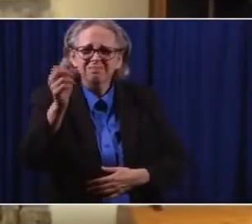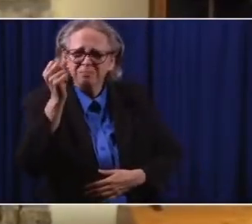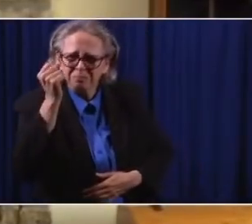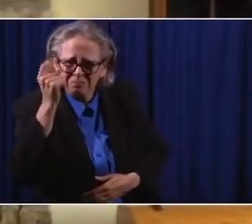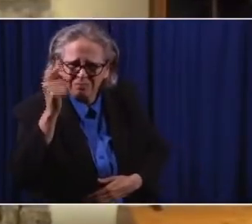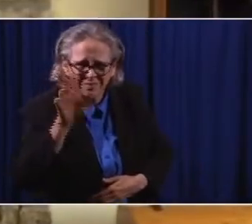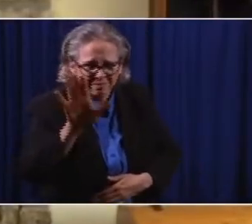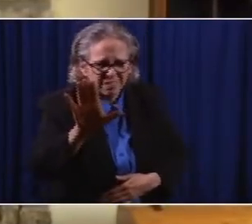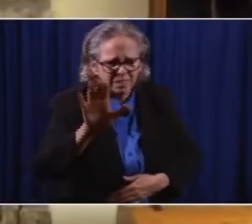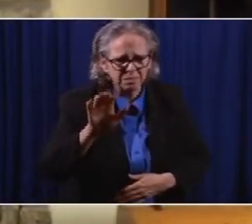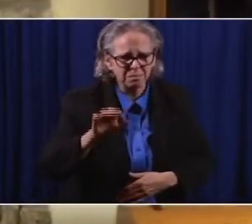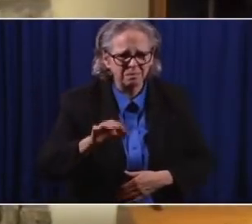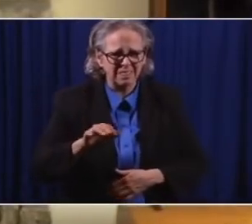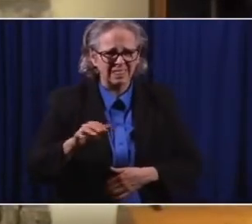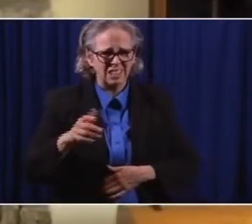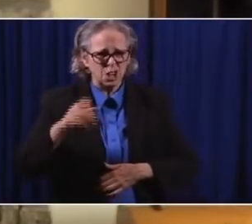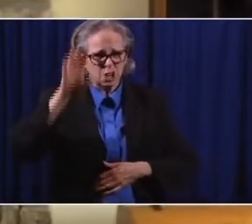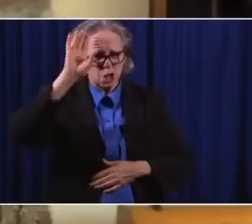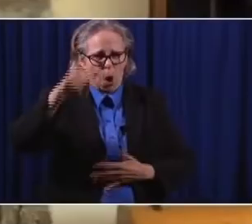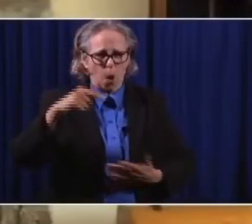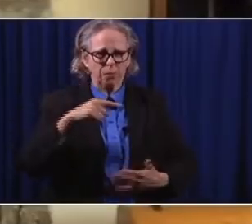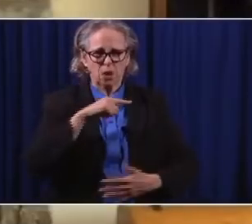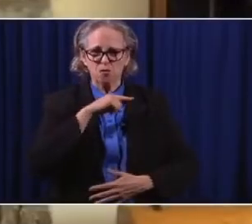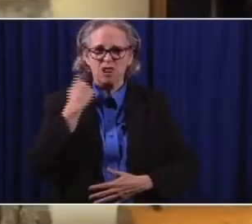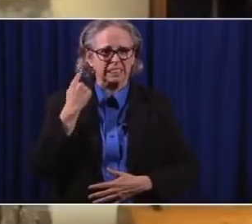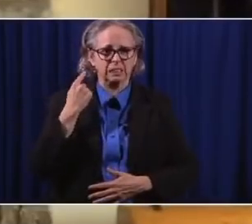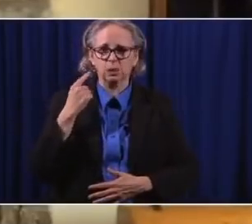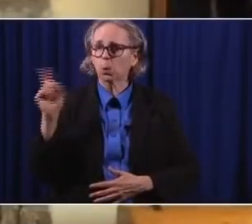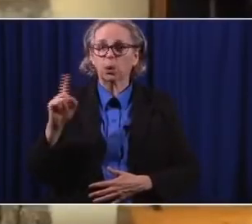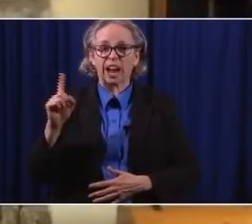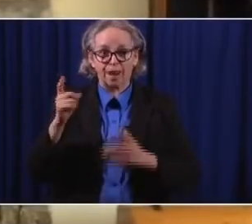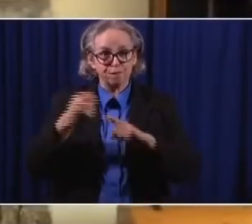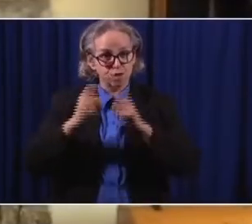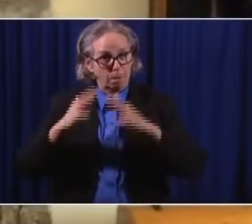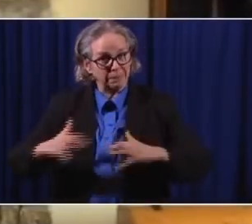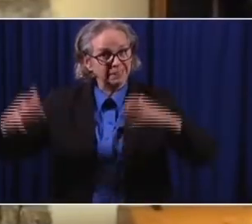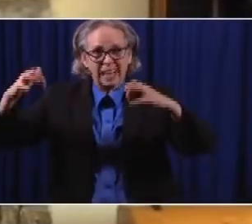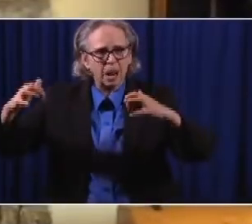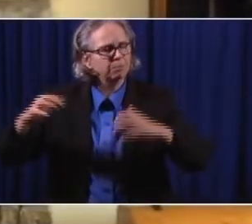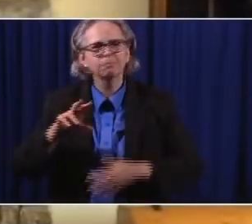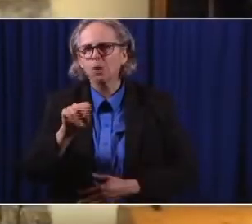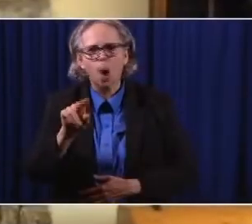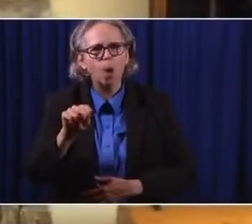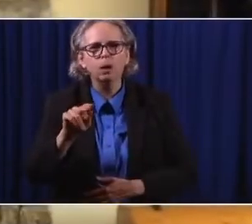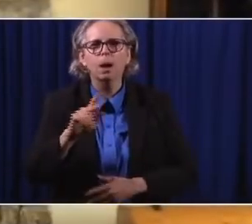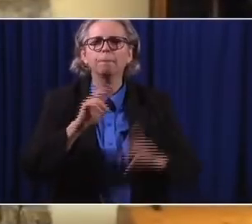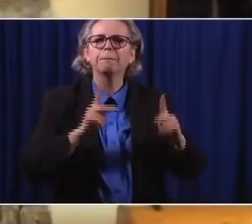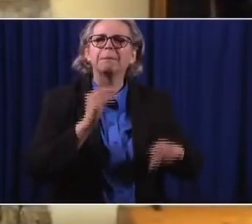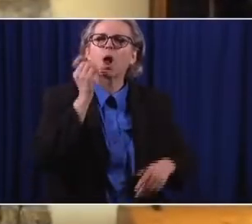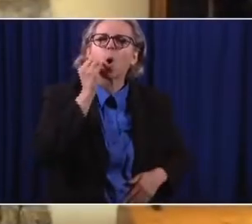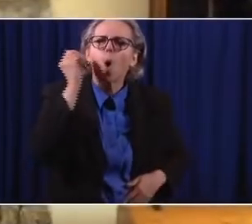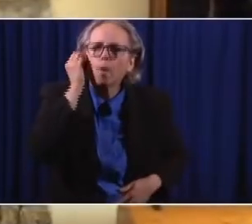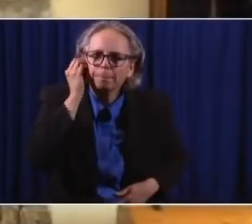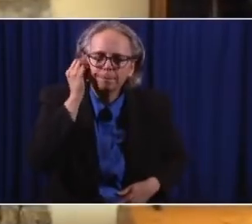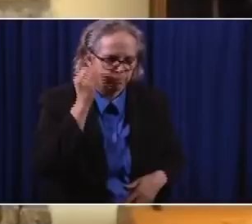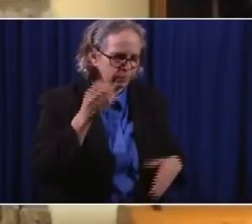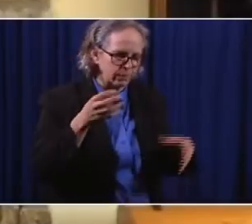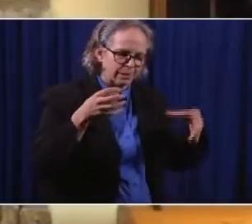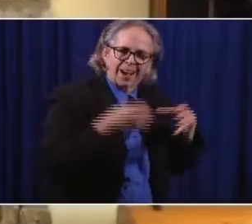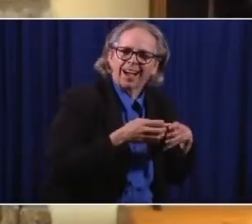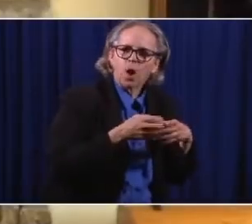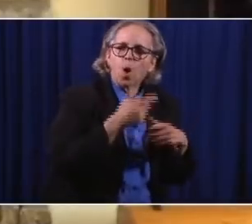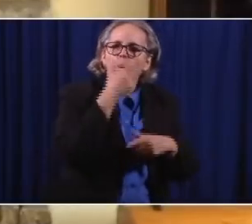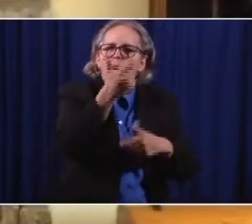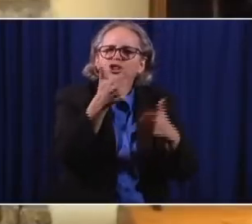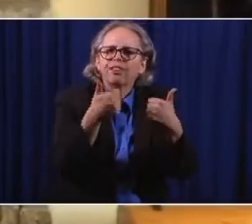limit it to number of people. They're going to be mostly families that will be there. I think it's a total of 1,500 Ohio